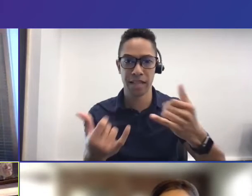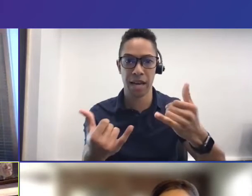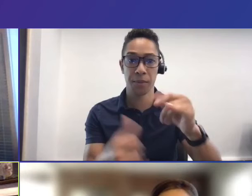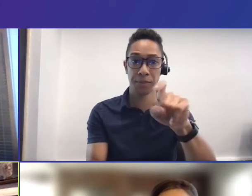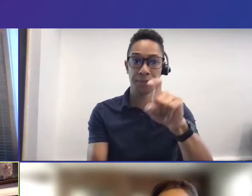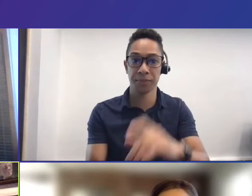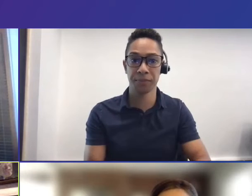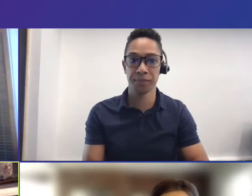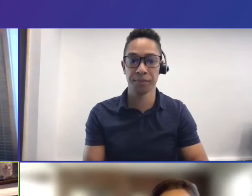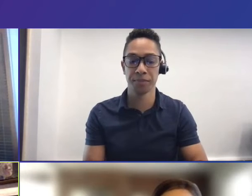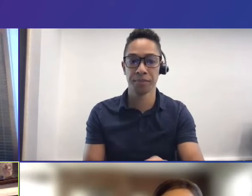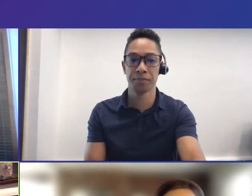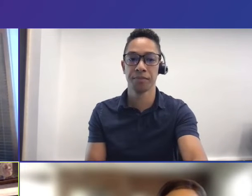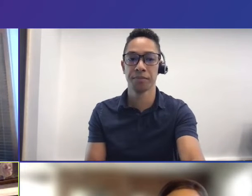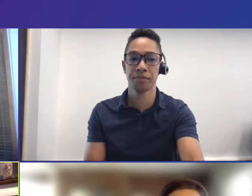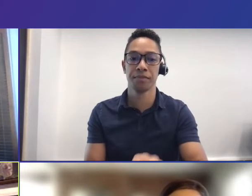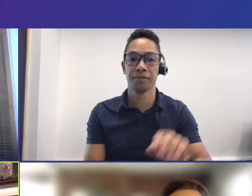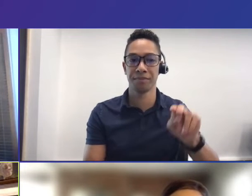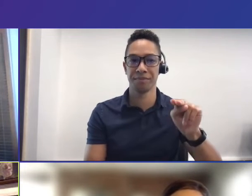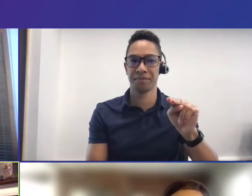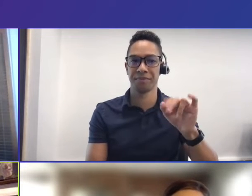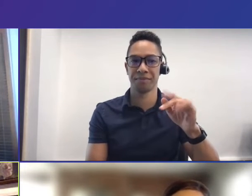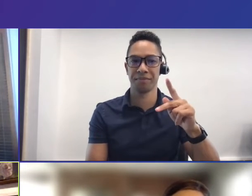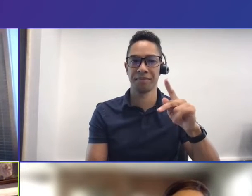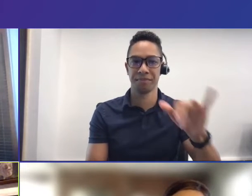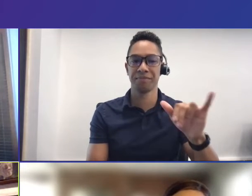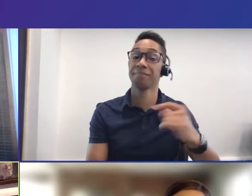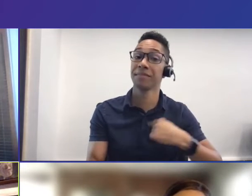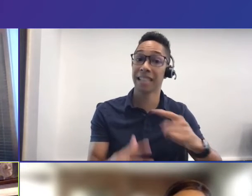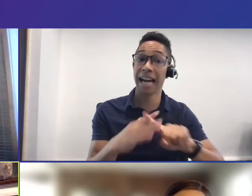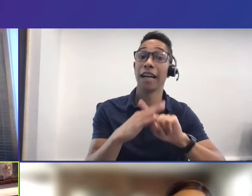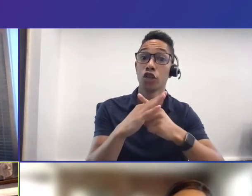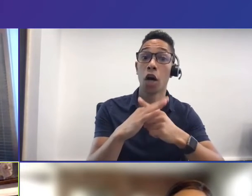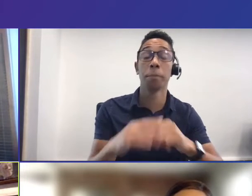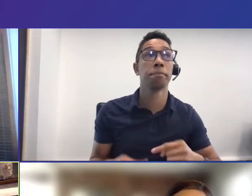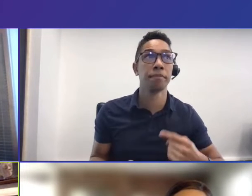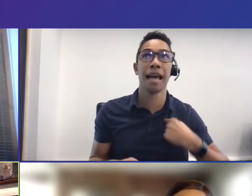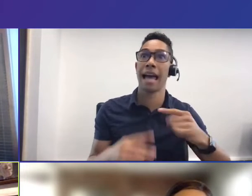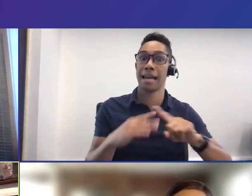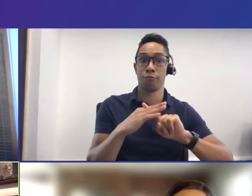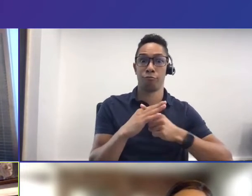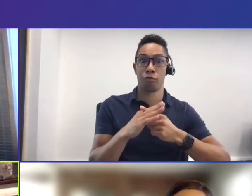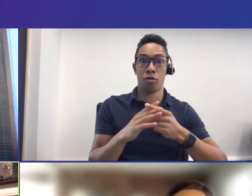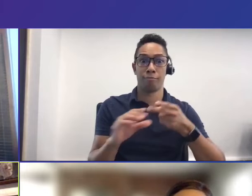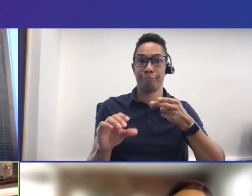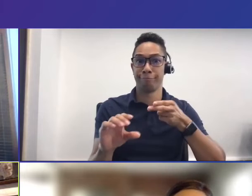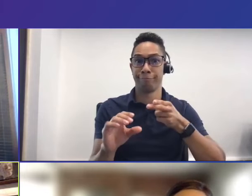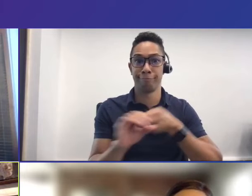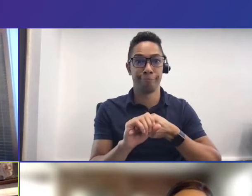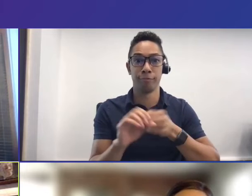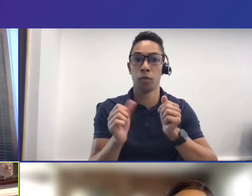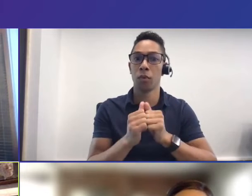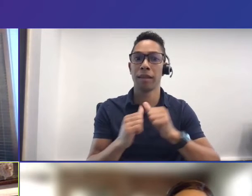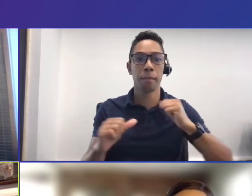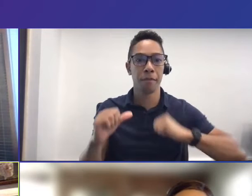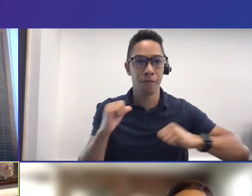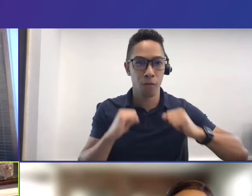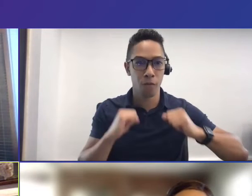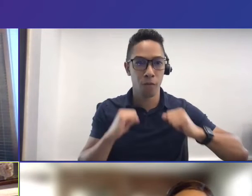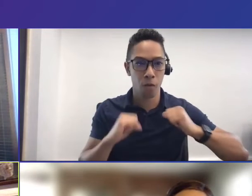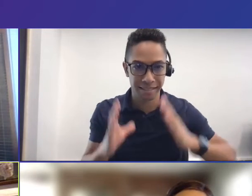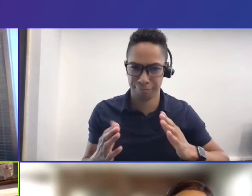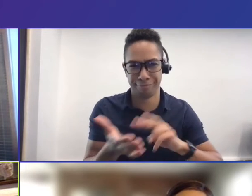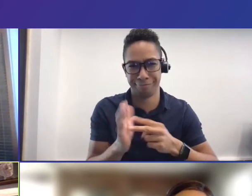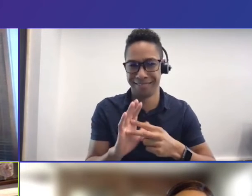Well, maybe I should start. I began as a performer, and I will always be a